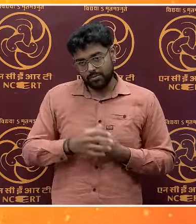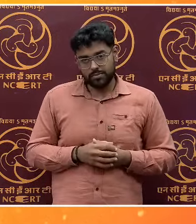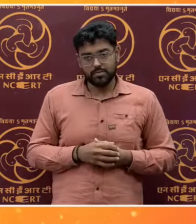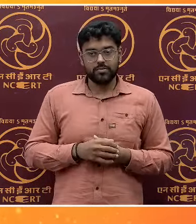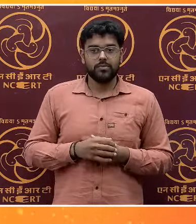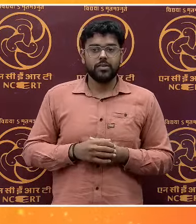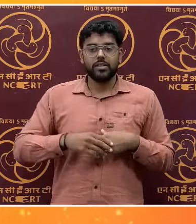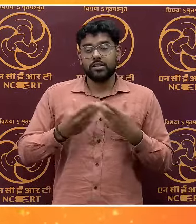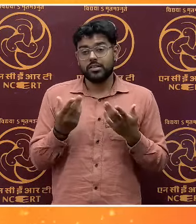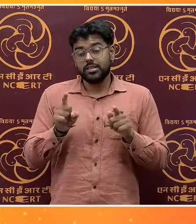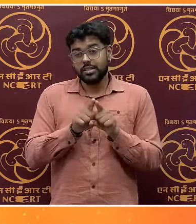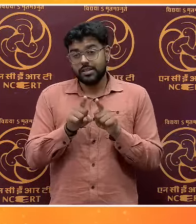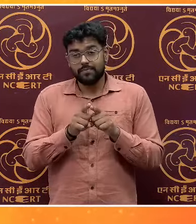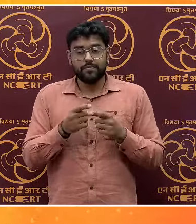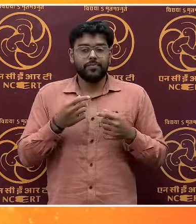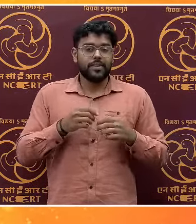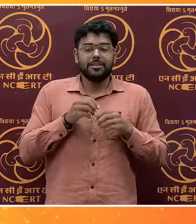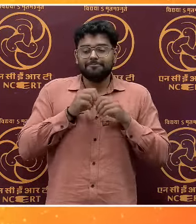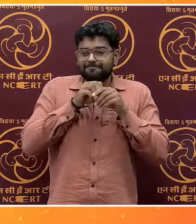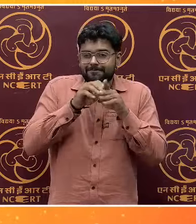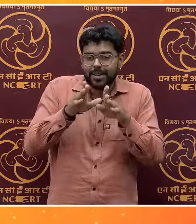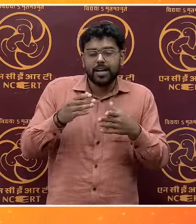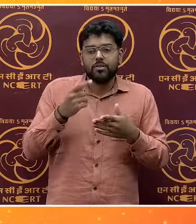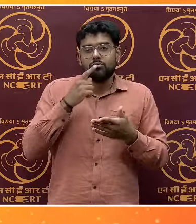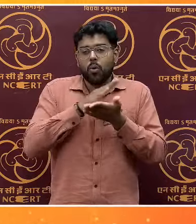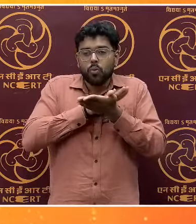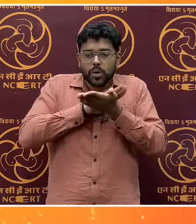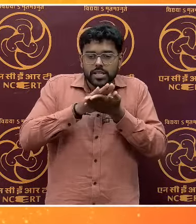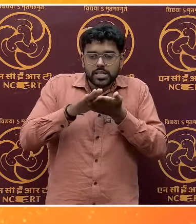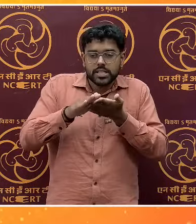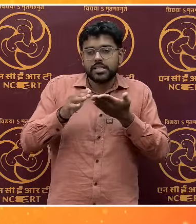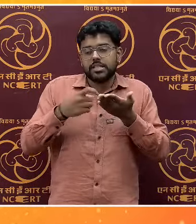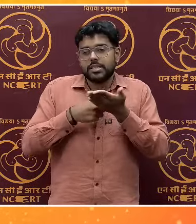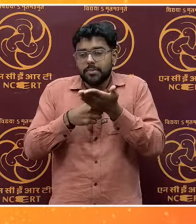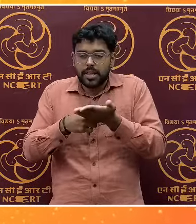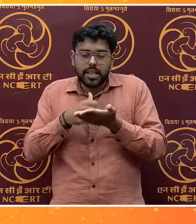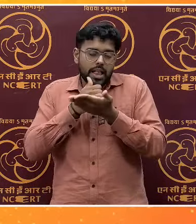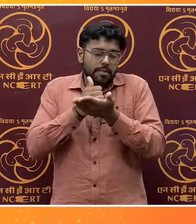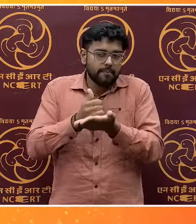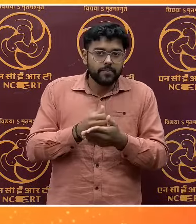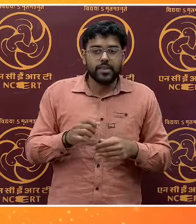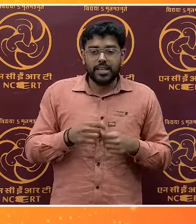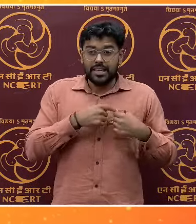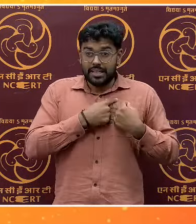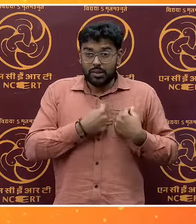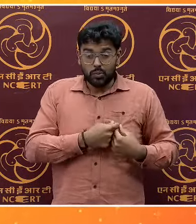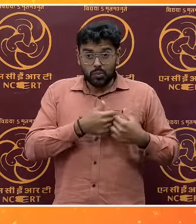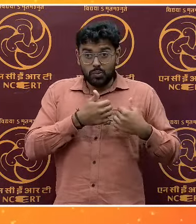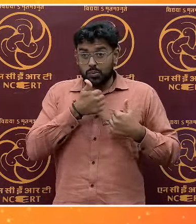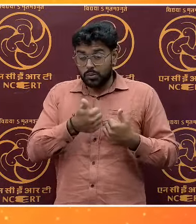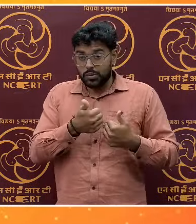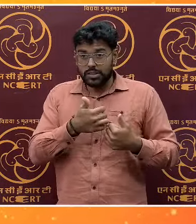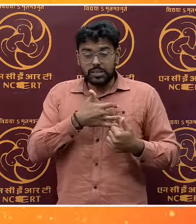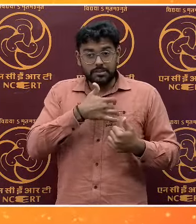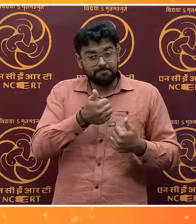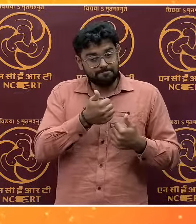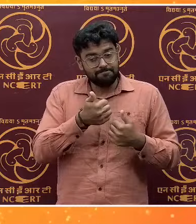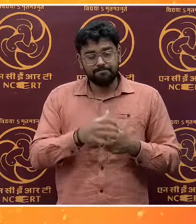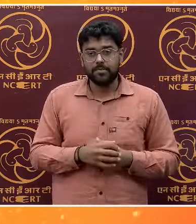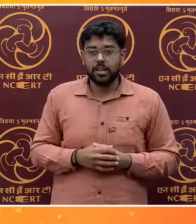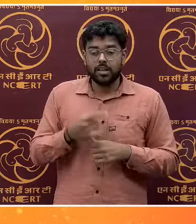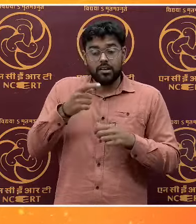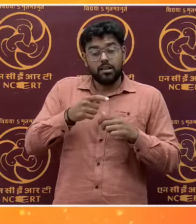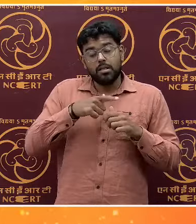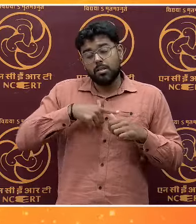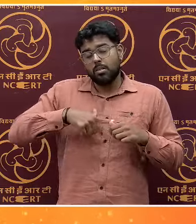spread humanity, spread kindness, and let's move to And the these little acts of kindness, they go a long way. So make sure that